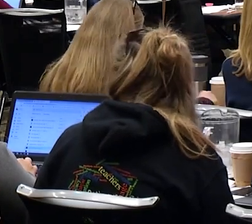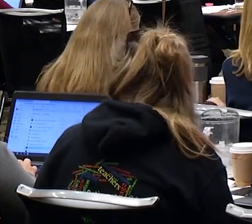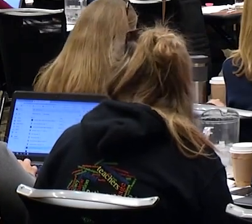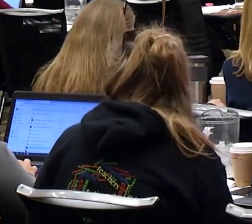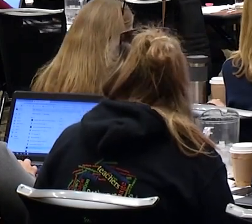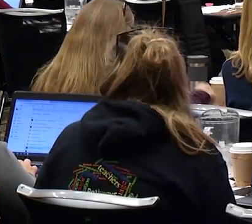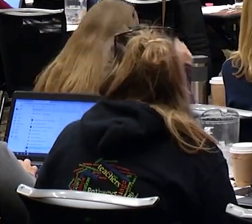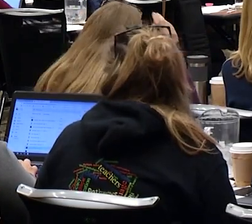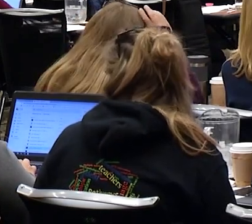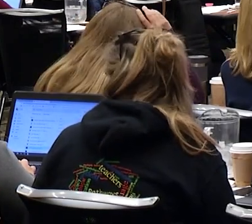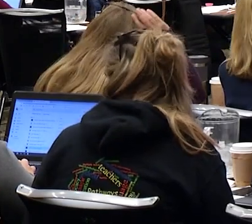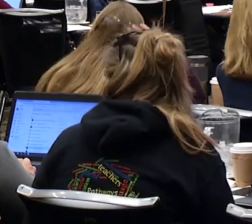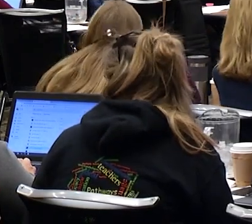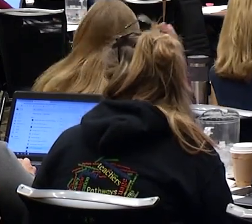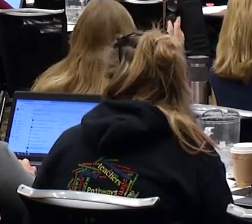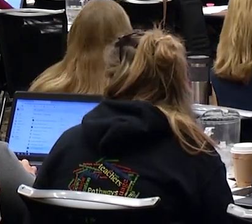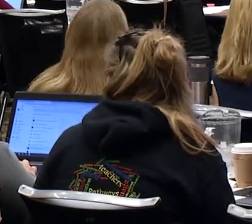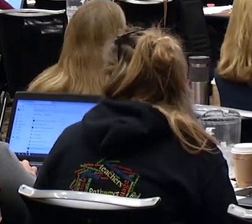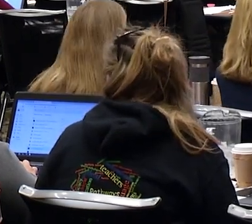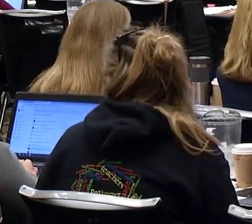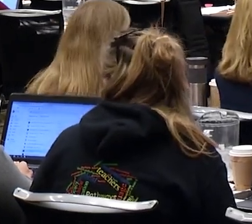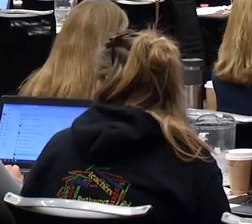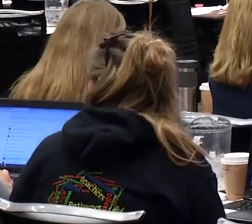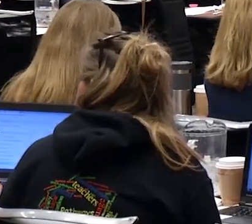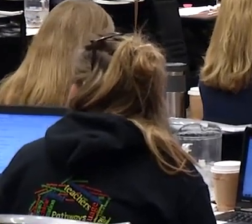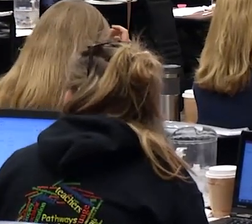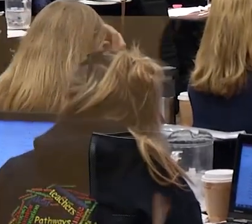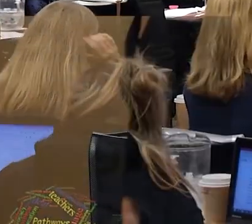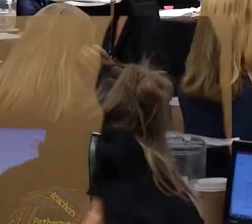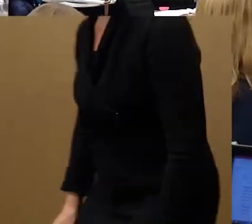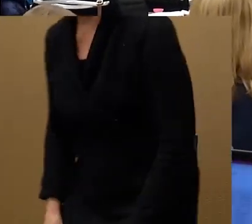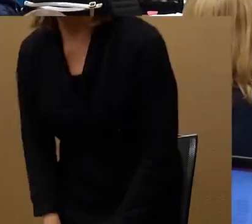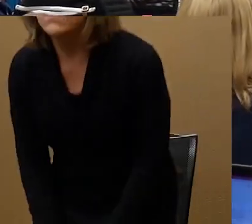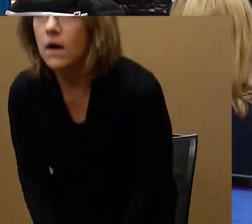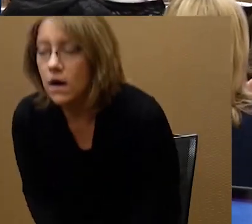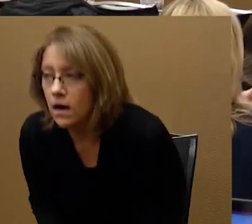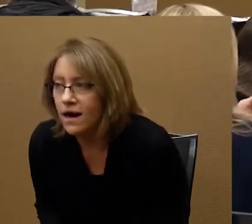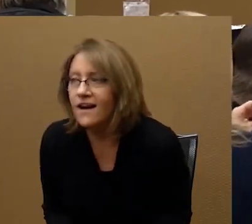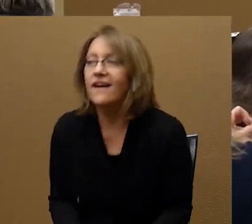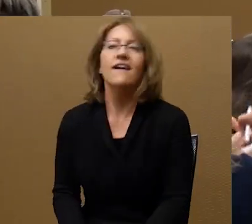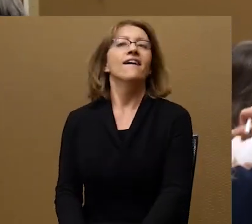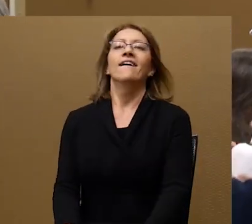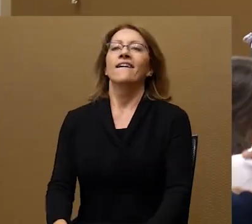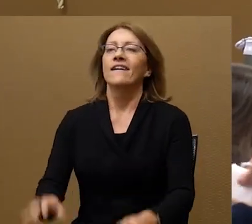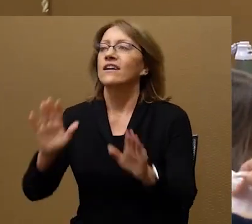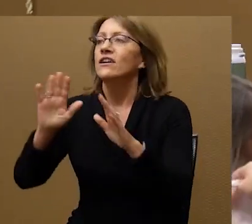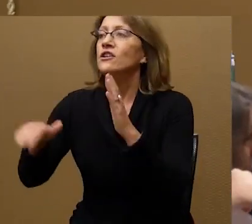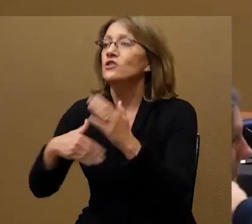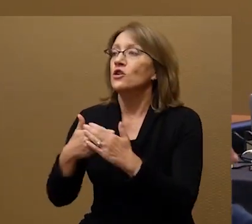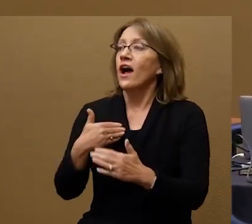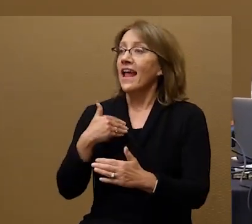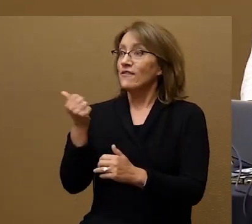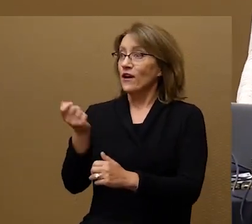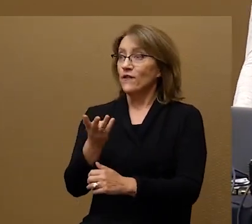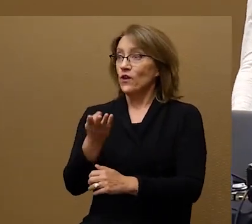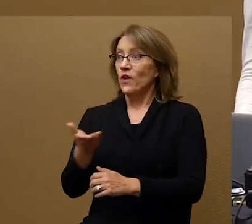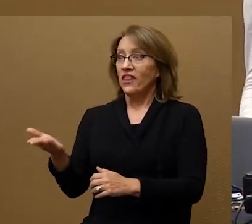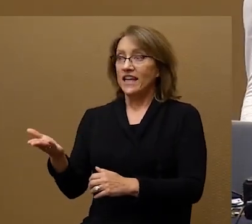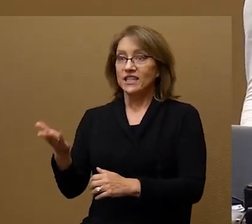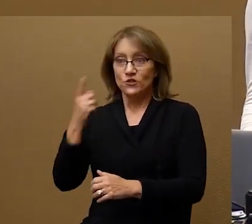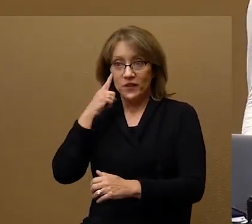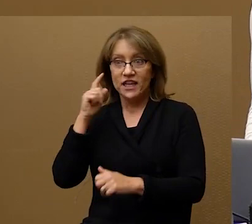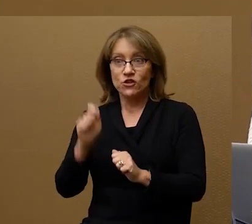Do you guys all have a few things that you think you could change in your classroom? All